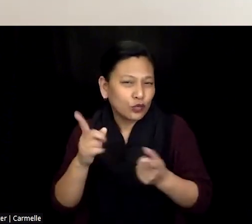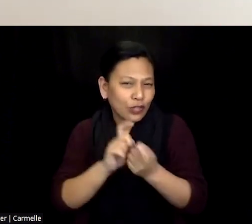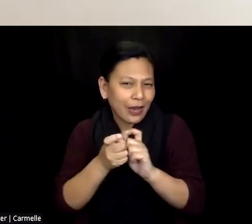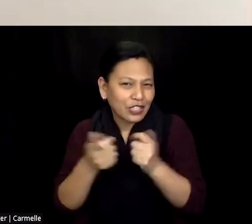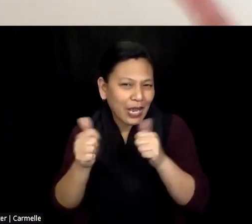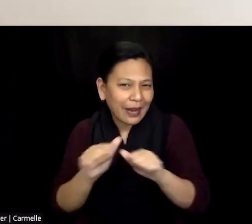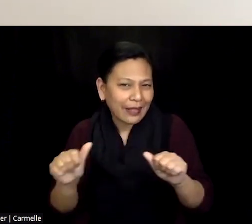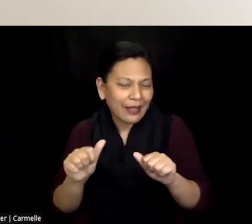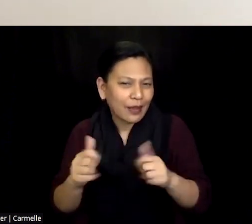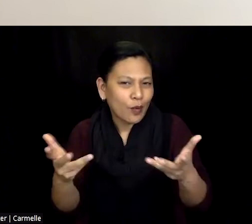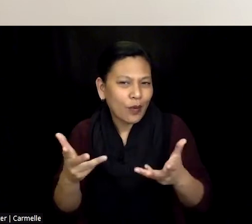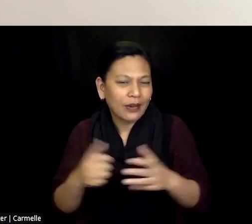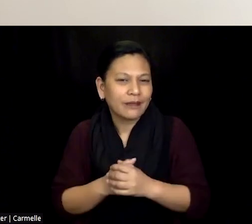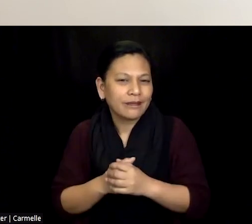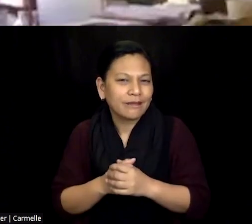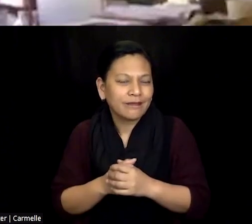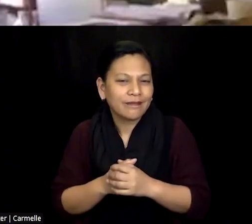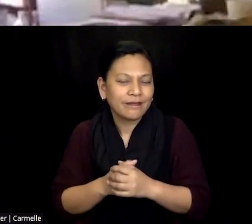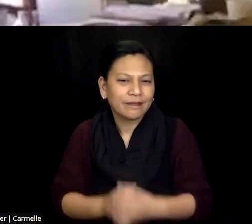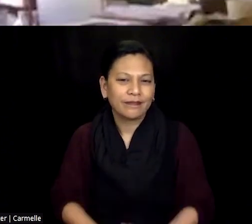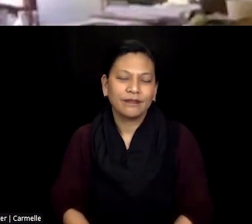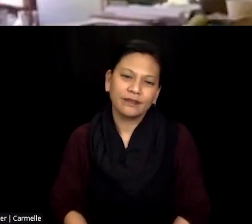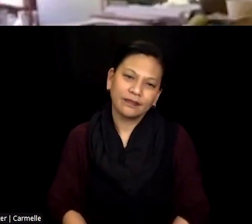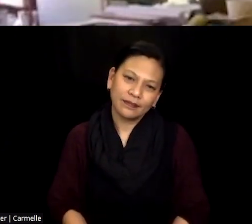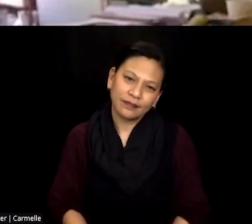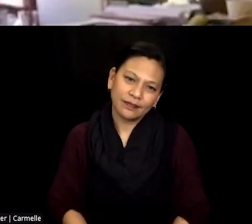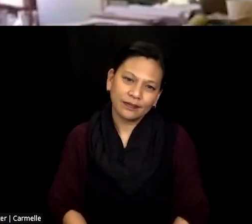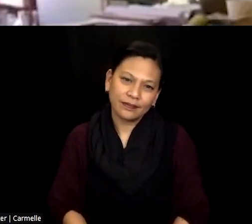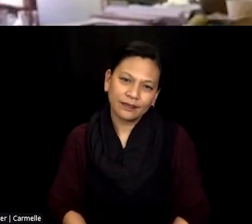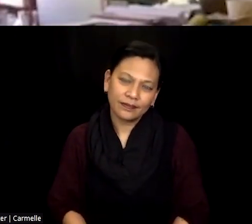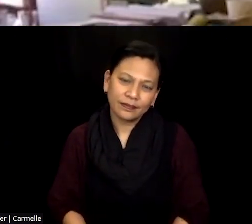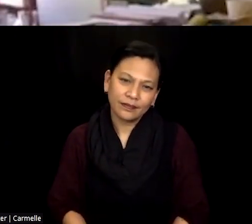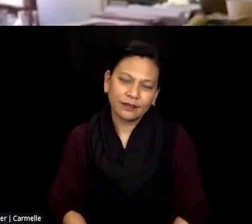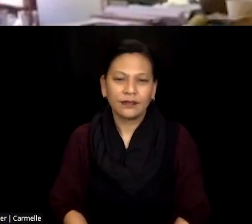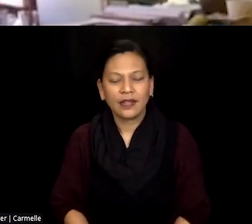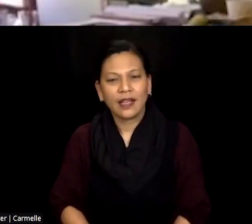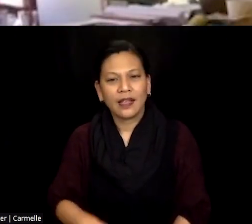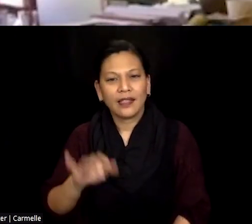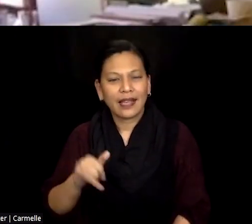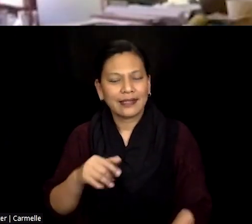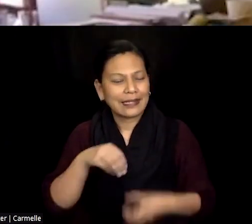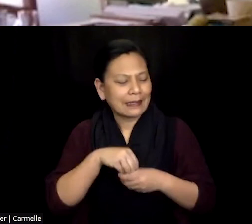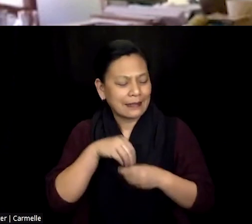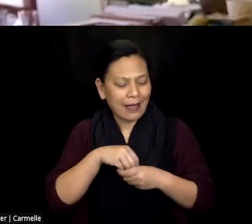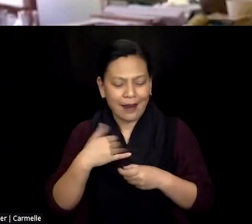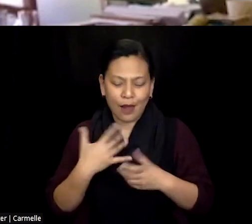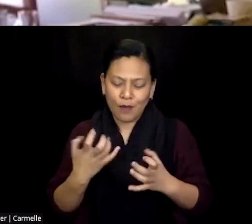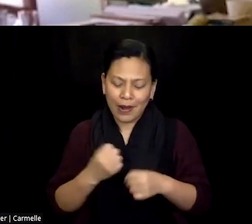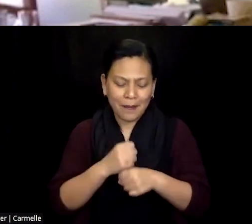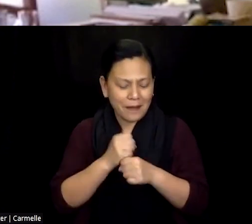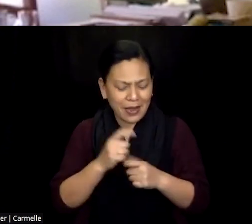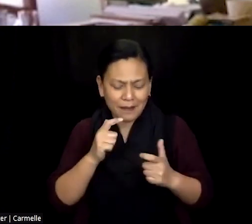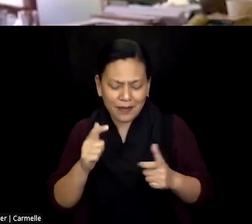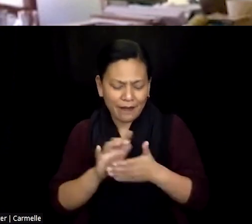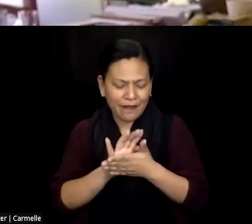if yes, what would it be? Oh man. I mean, there are things, there's like the George Lucas in me where I look back